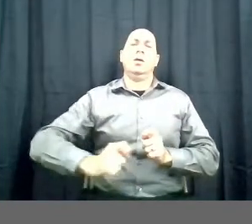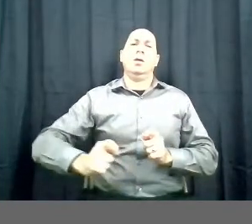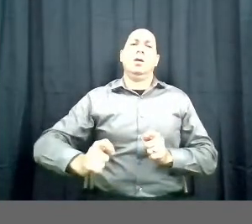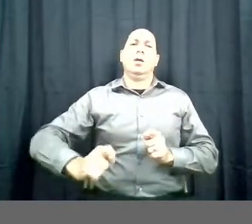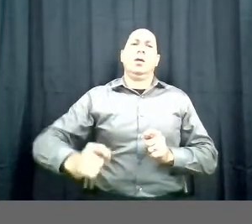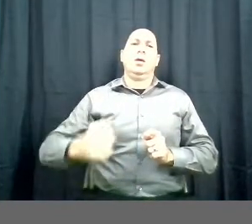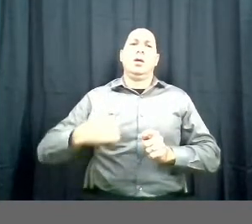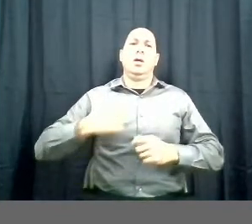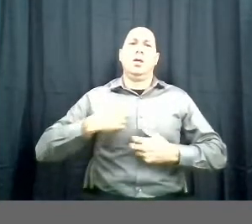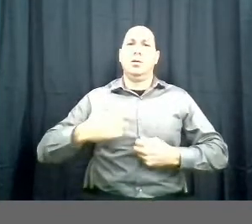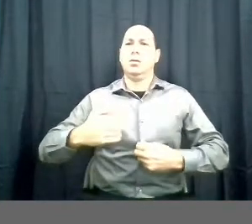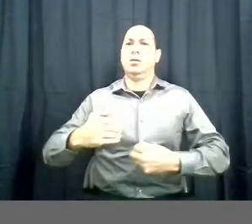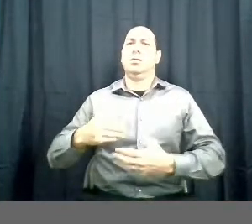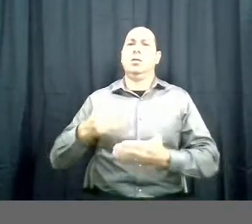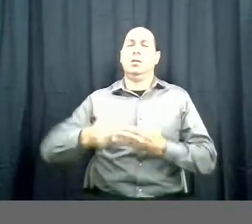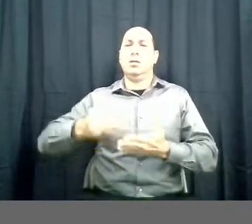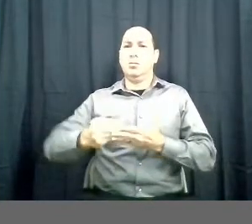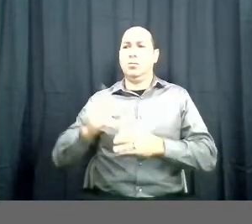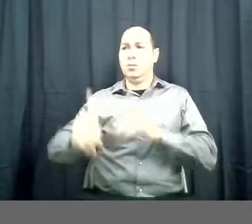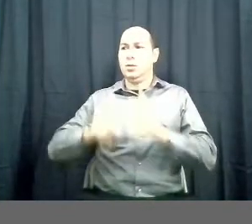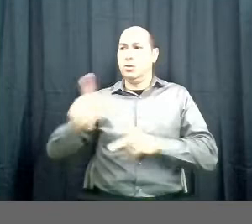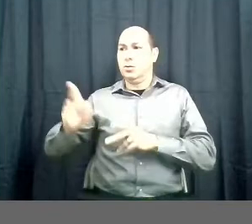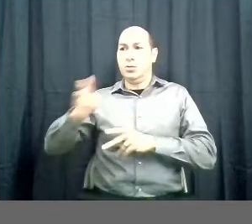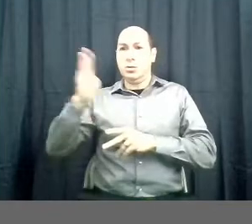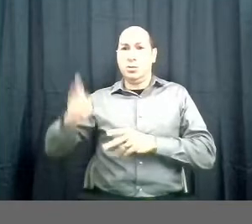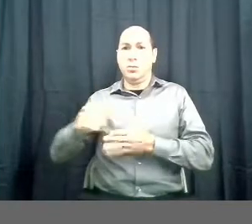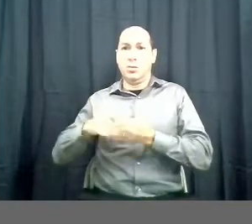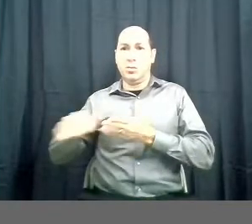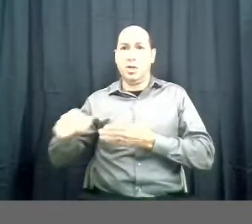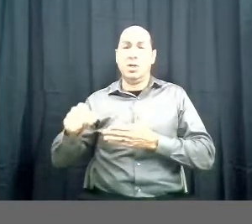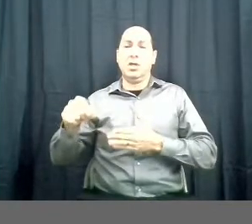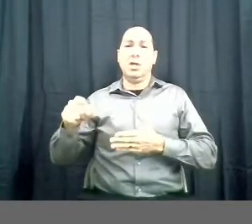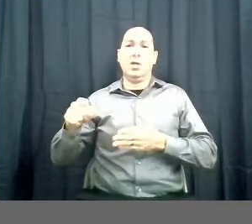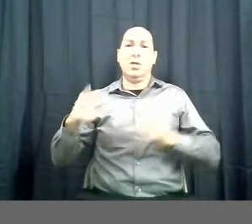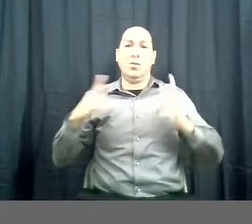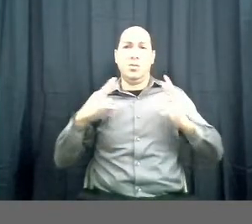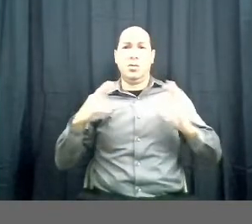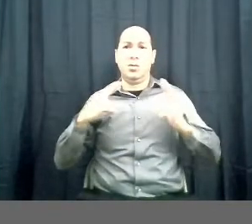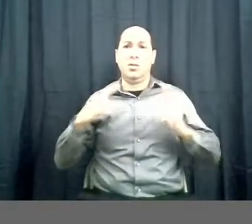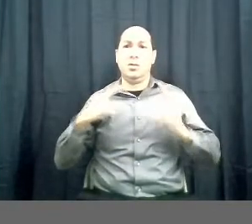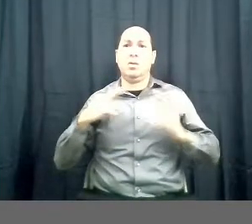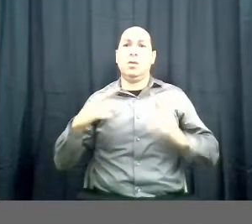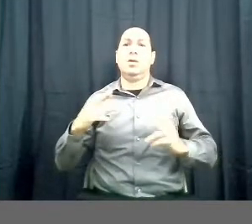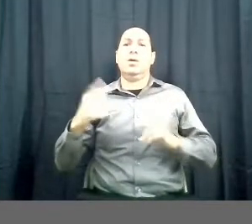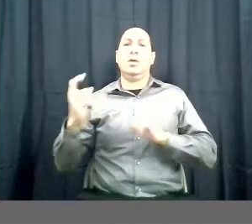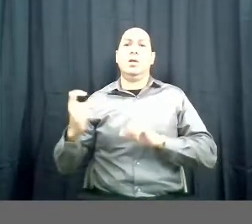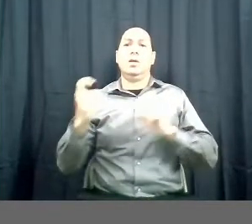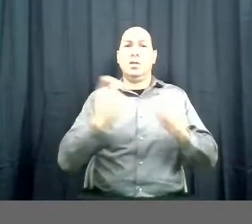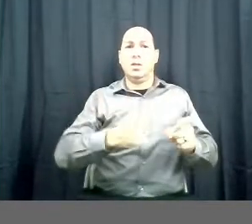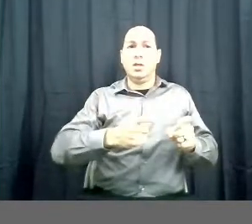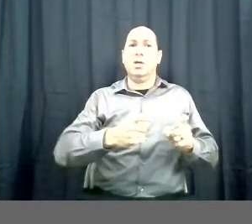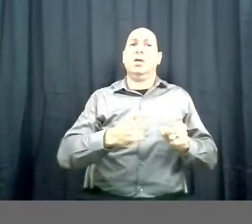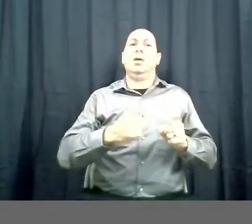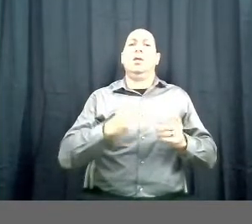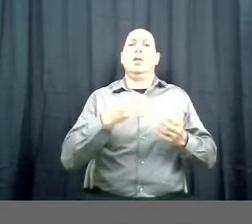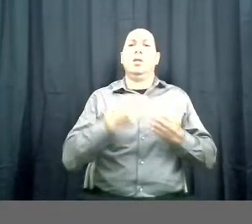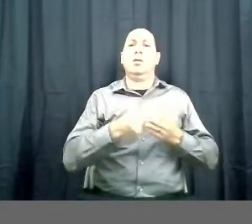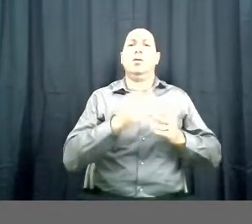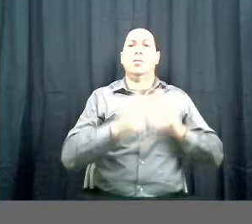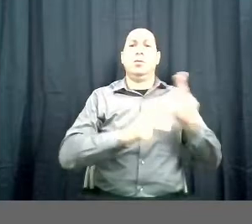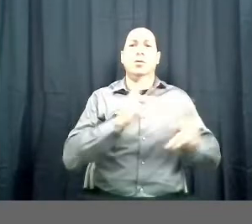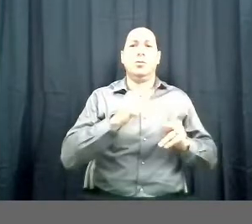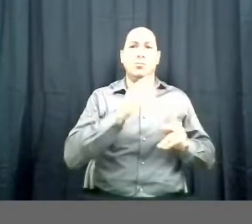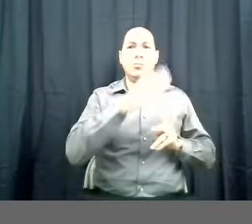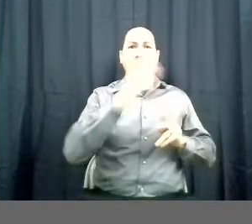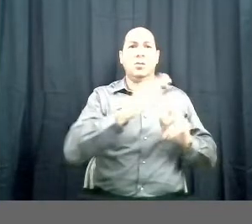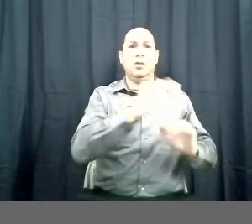retired in Puerto Rico and on the mainland, and it gives money to people who have never been impaired. So I think it's inequitable.